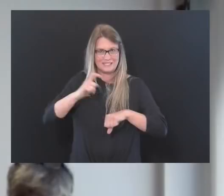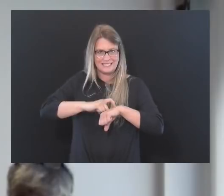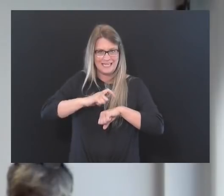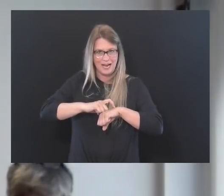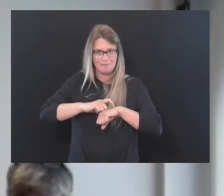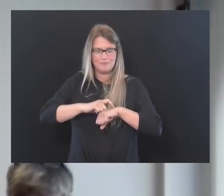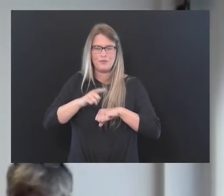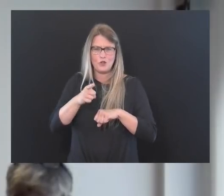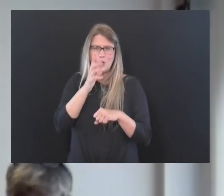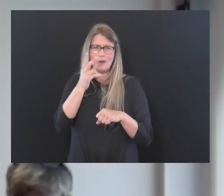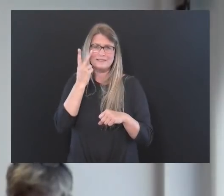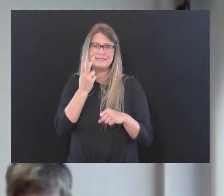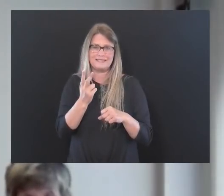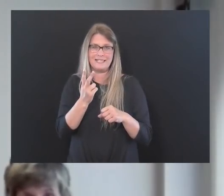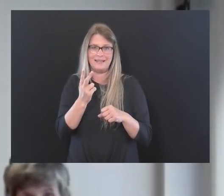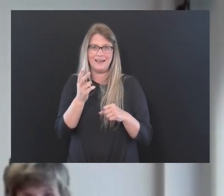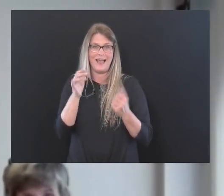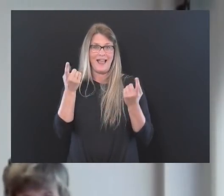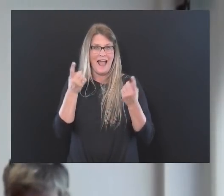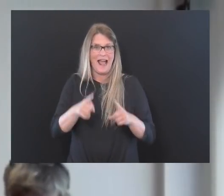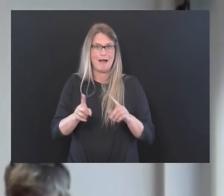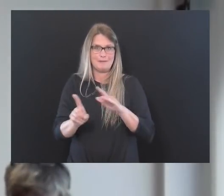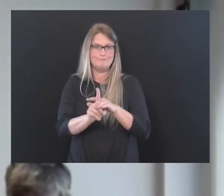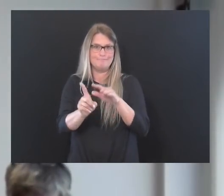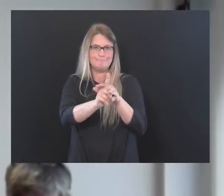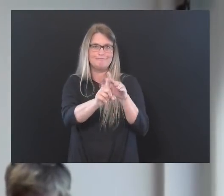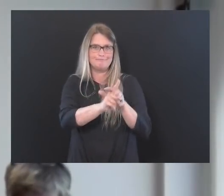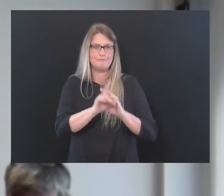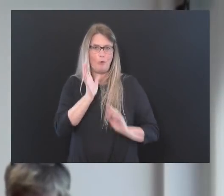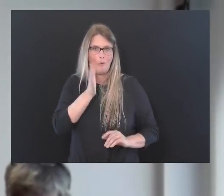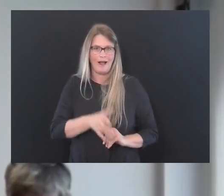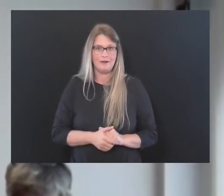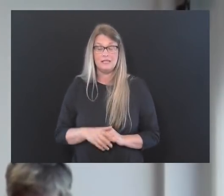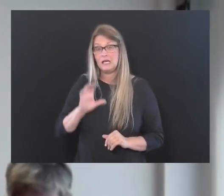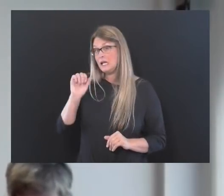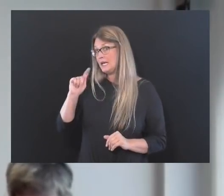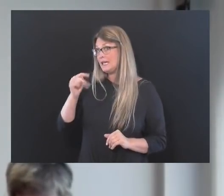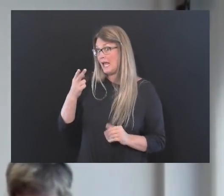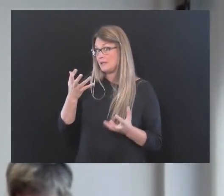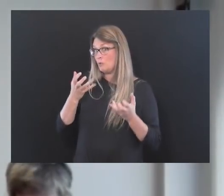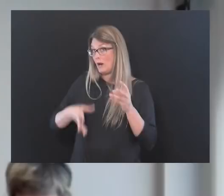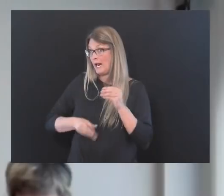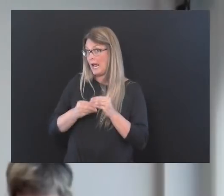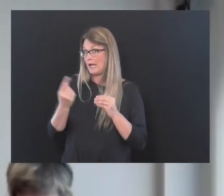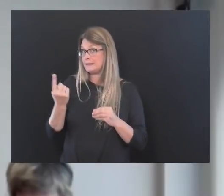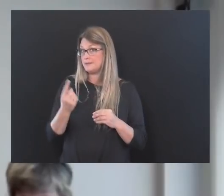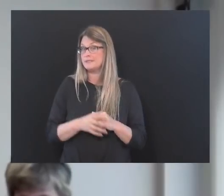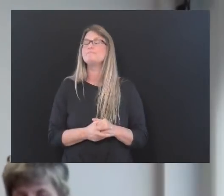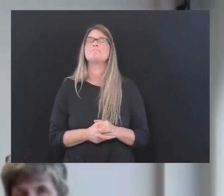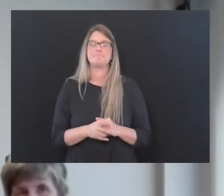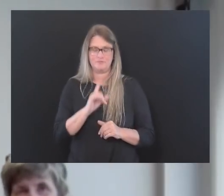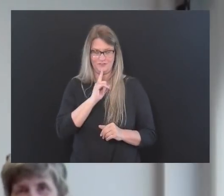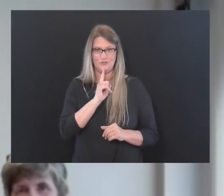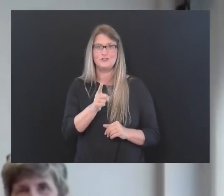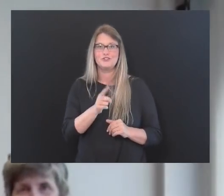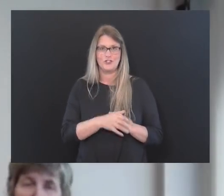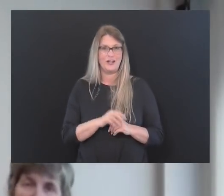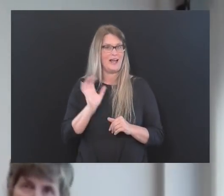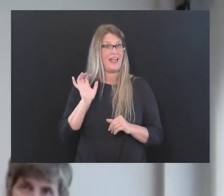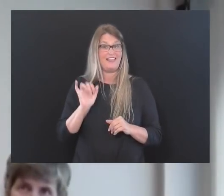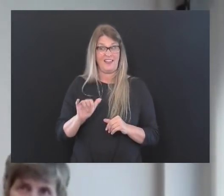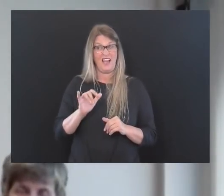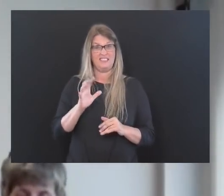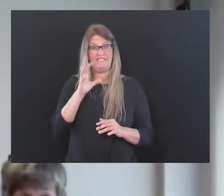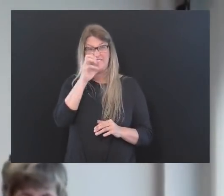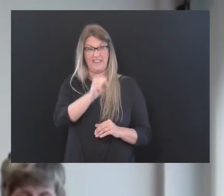lot of those that are relaxed. In terms of the recovery, Kathy, do you want to address that? Sure. This is a really fascinating